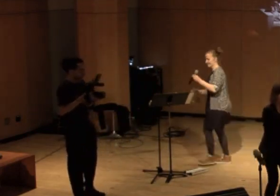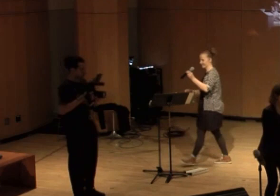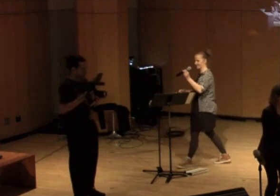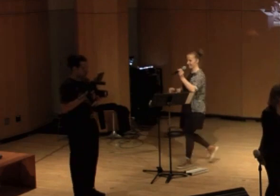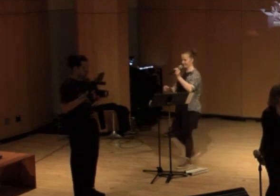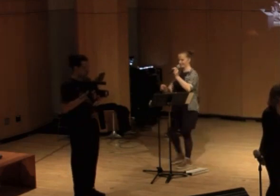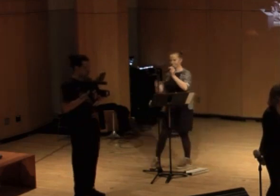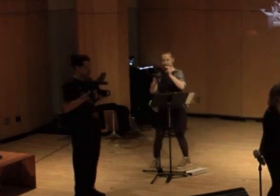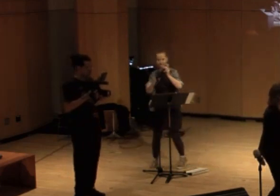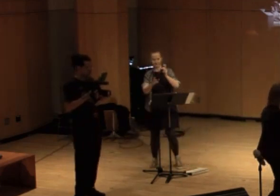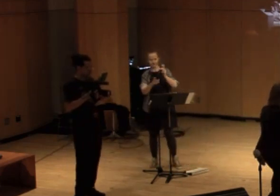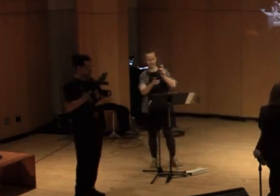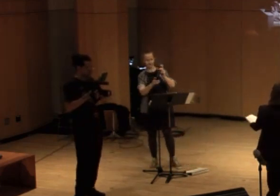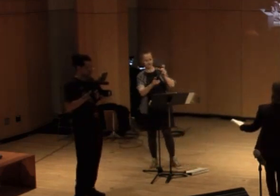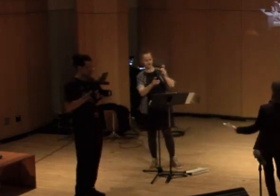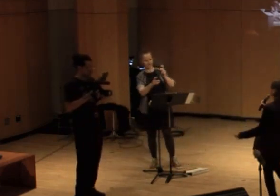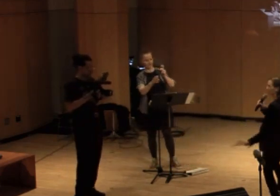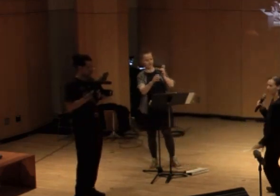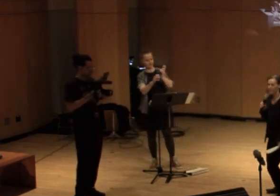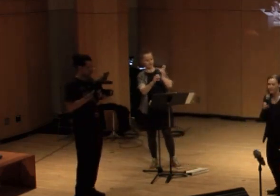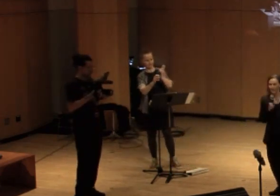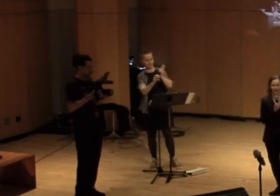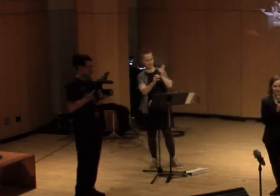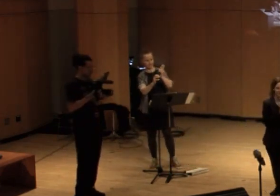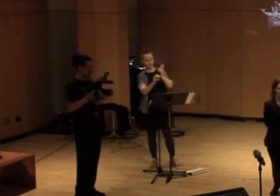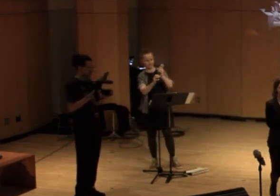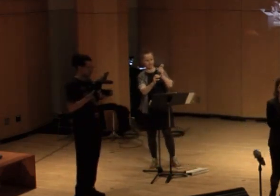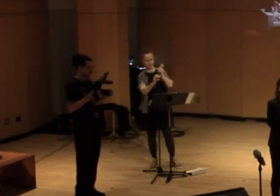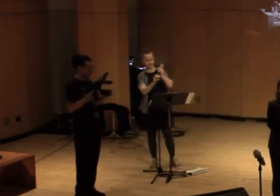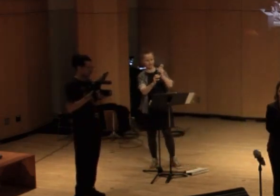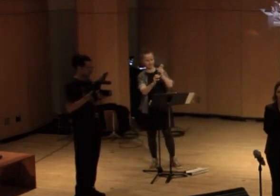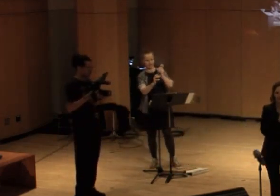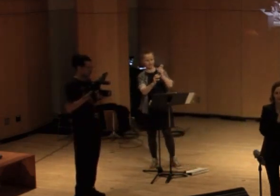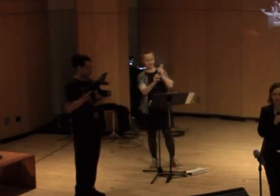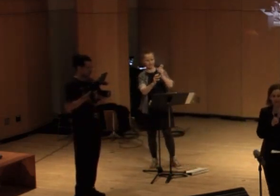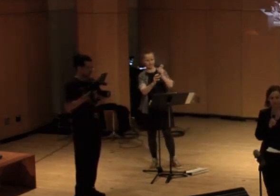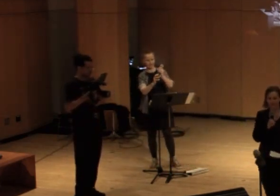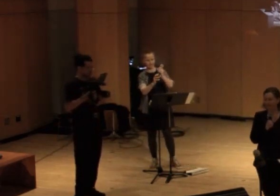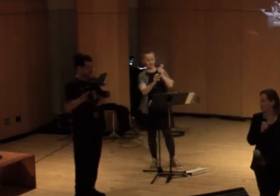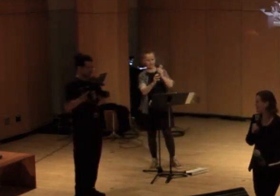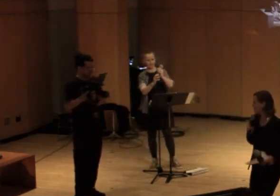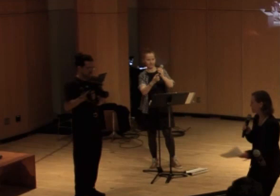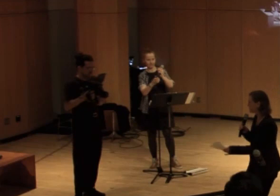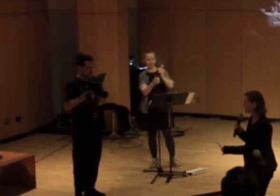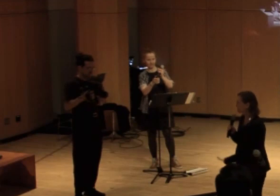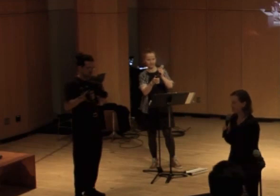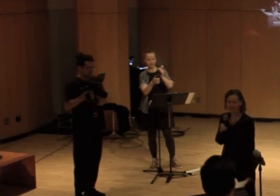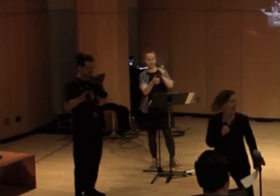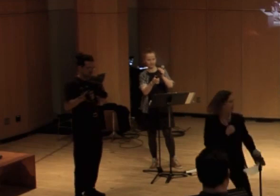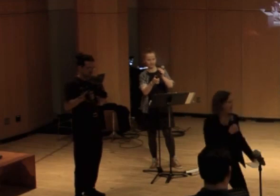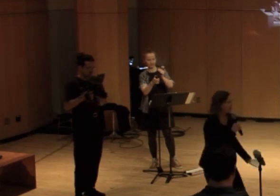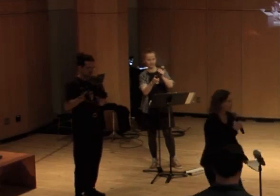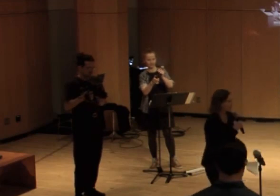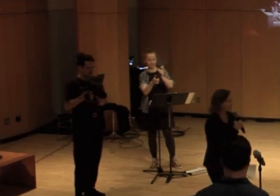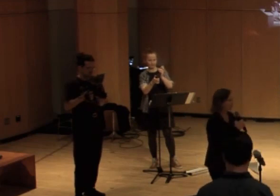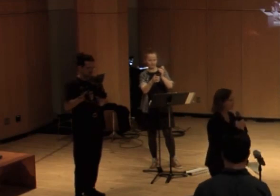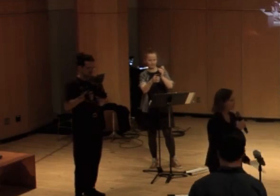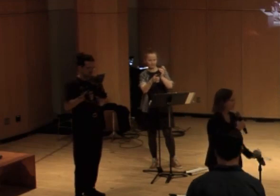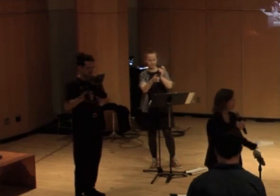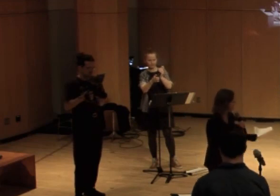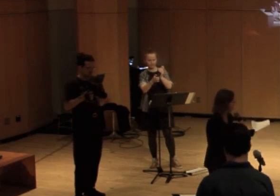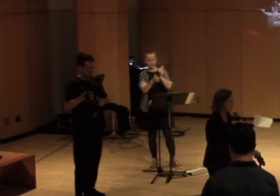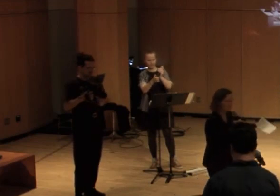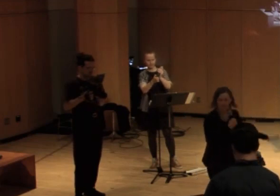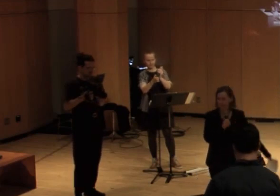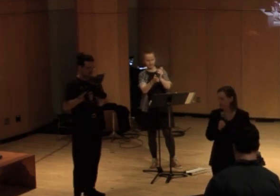is night sings it songs I think all of you who are reading a role you know where your place is um so we